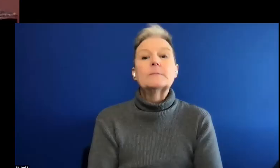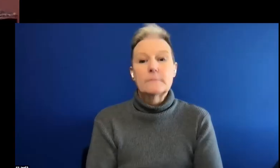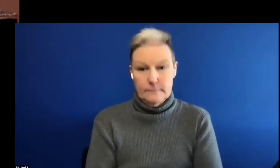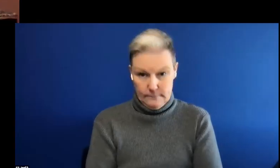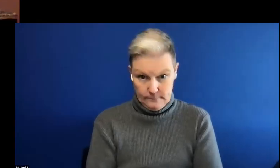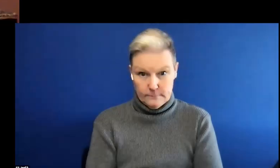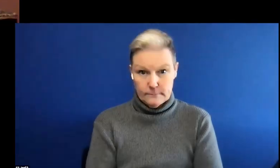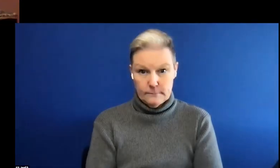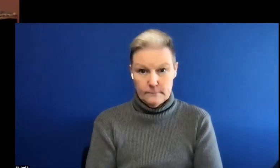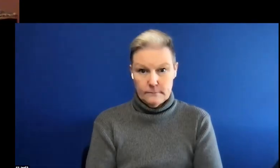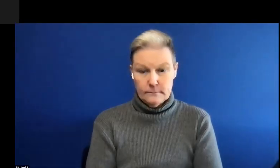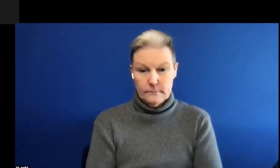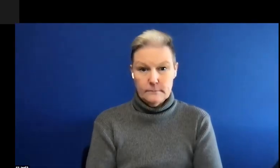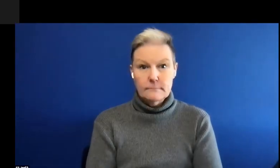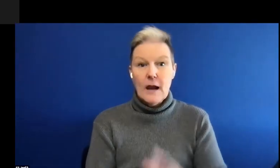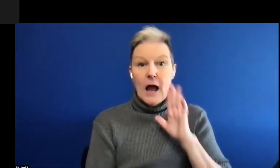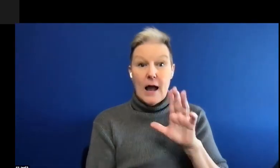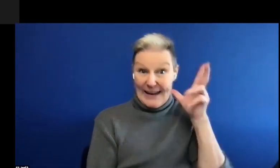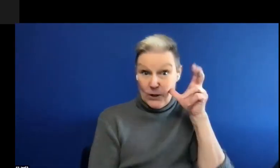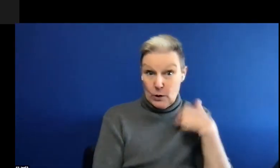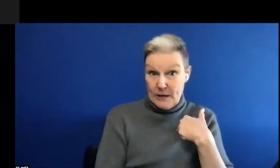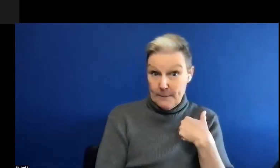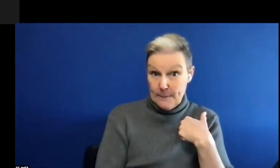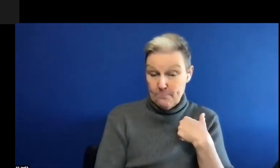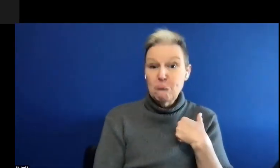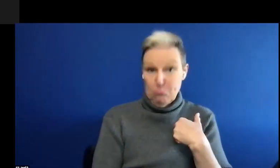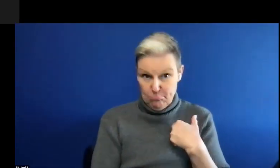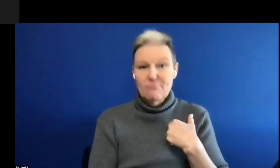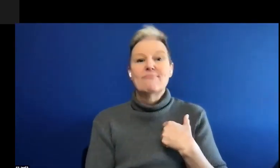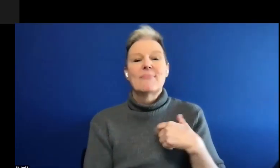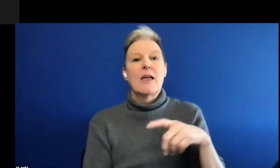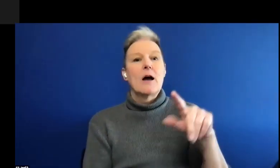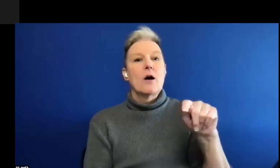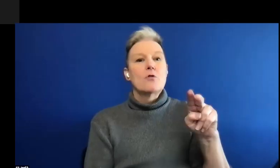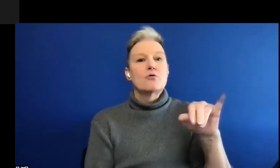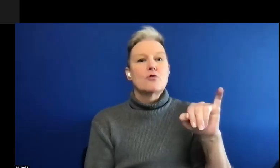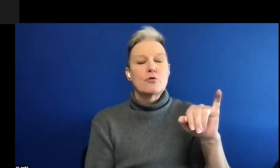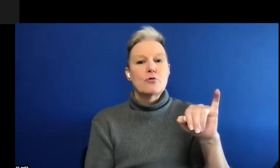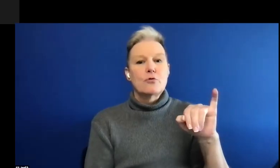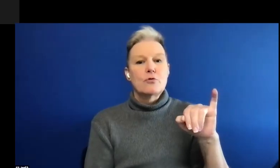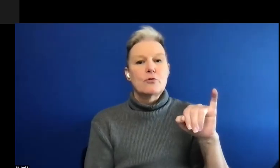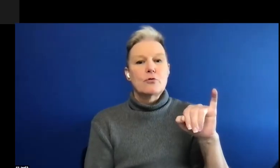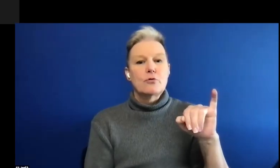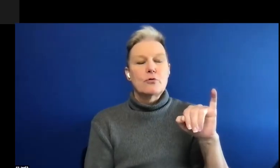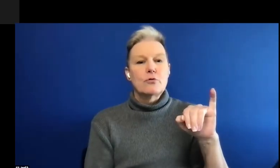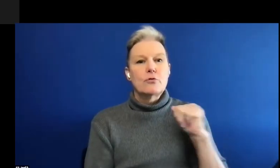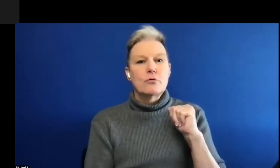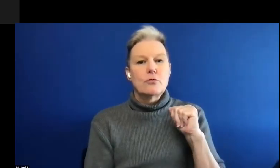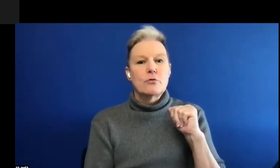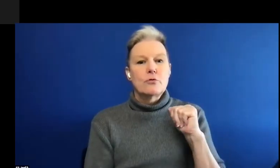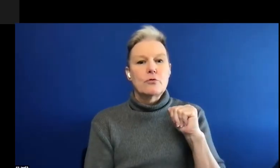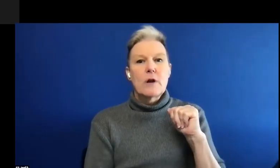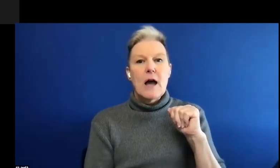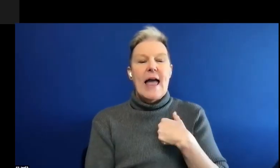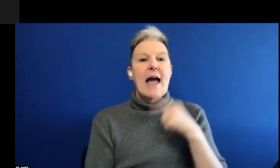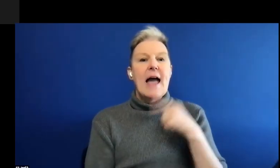Hi, can you hear me? Yes, we can. Thank you so much. So I